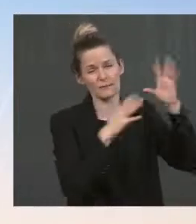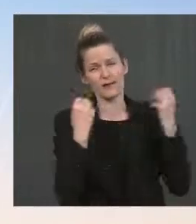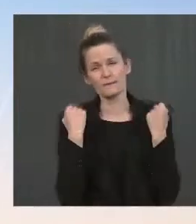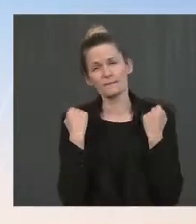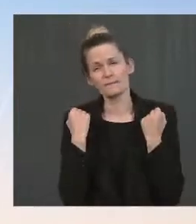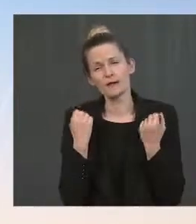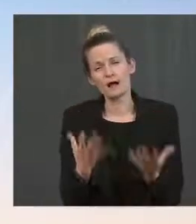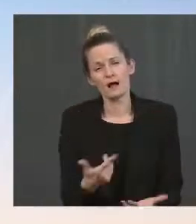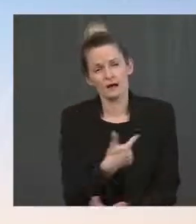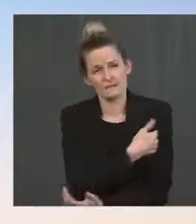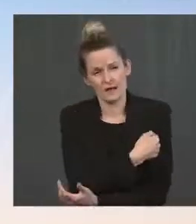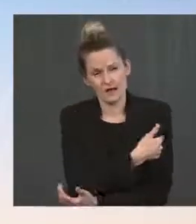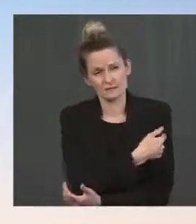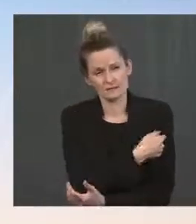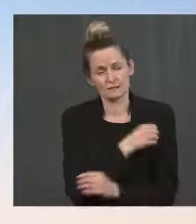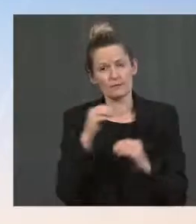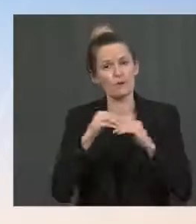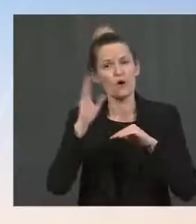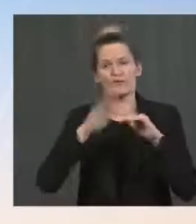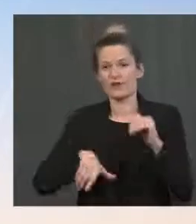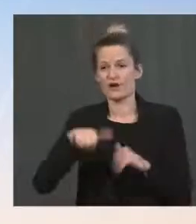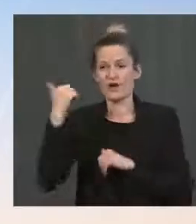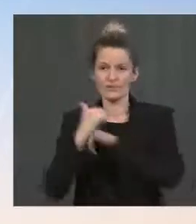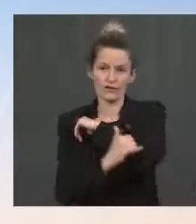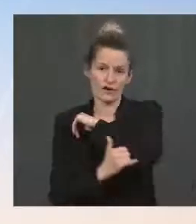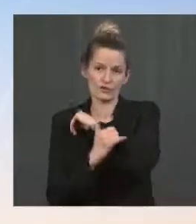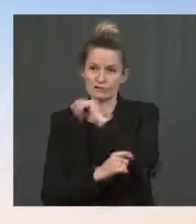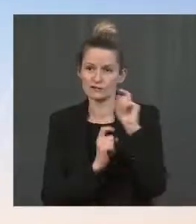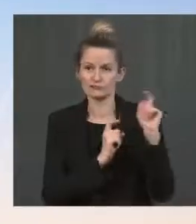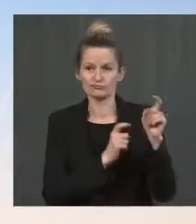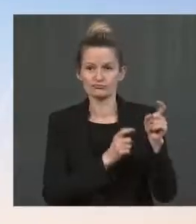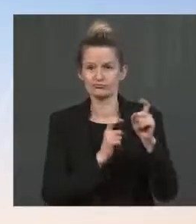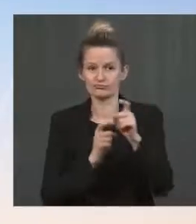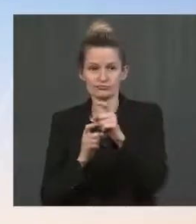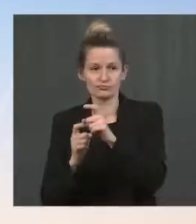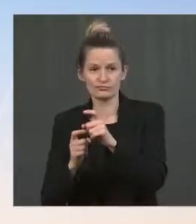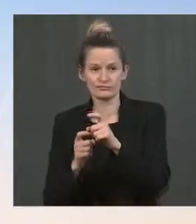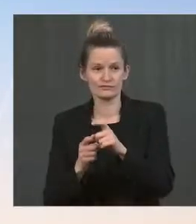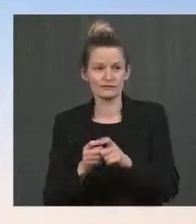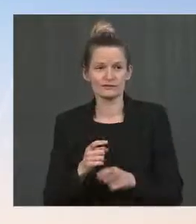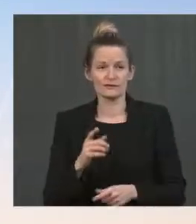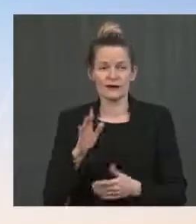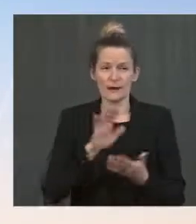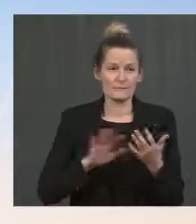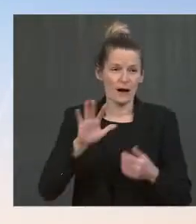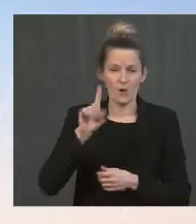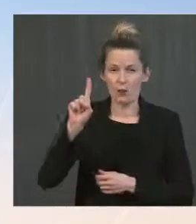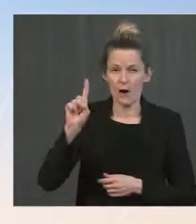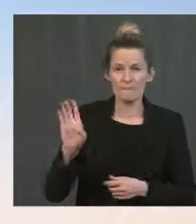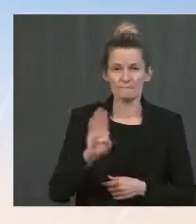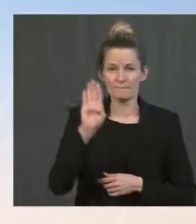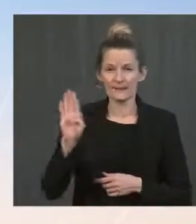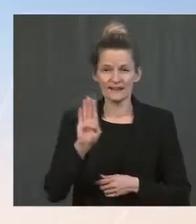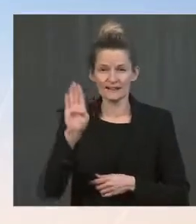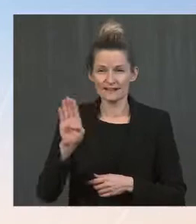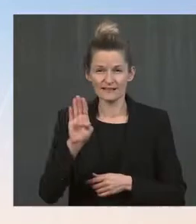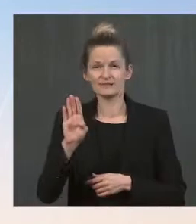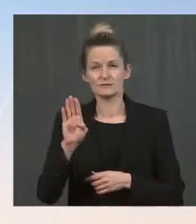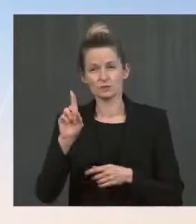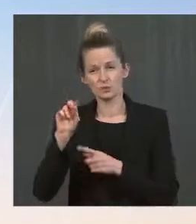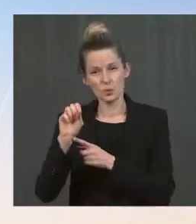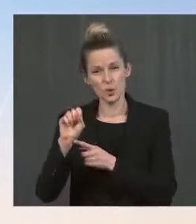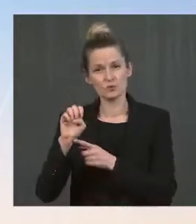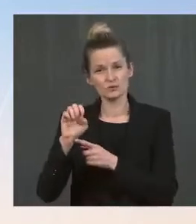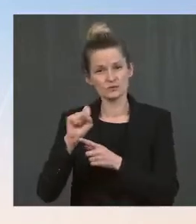We're donating 500 million doses to 100 countries in need. Last week, we announced a plan to invest $2.7 billion in manufacturing